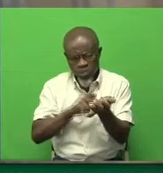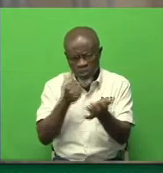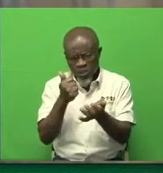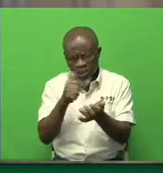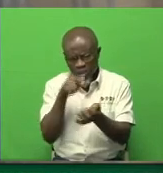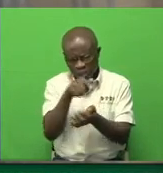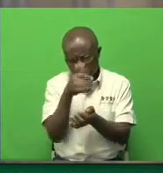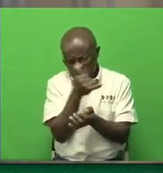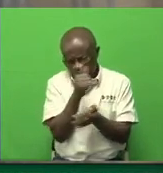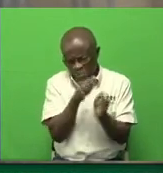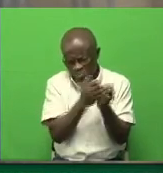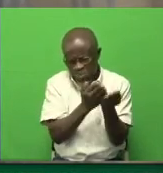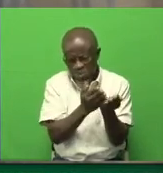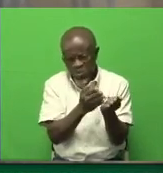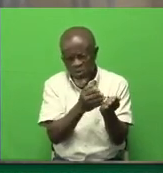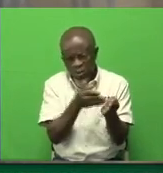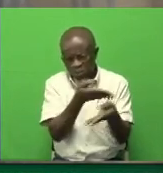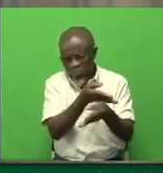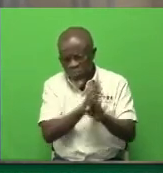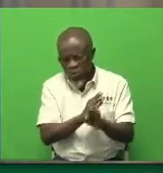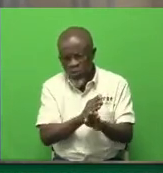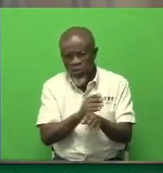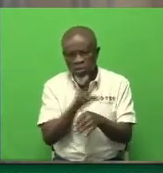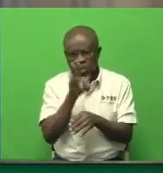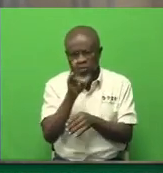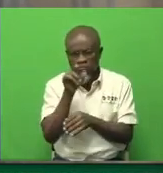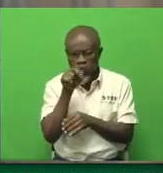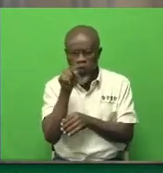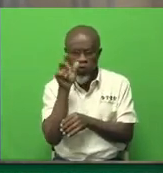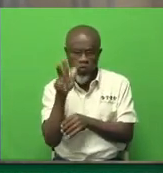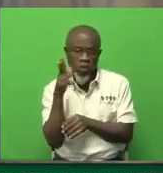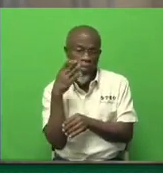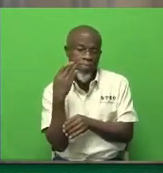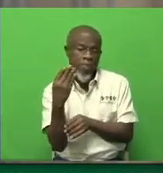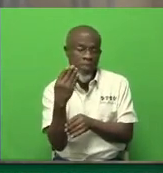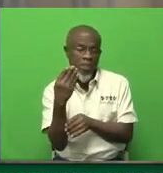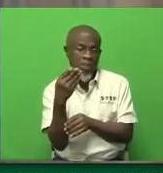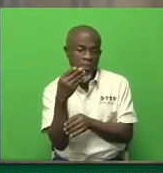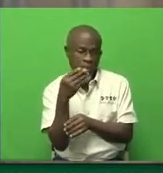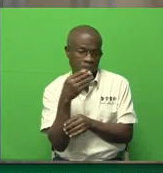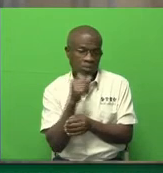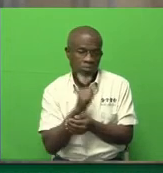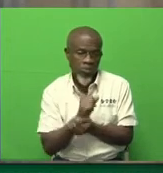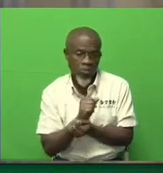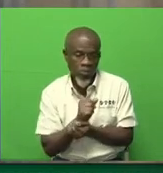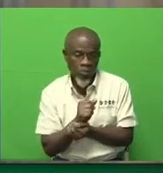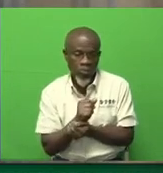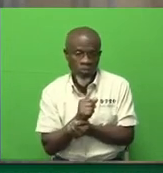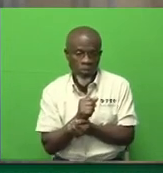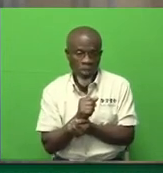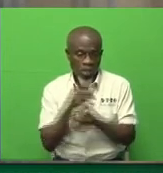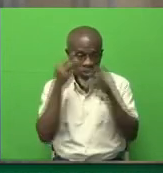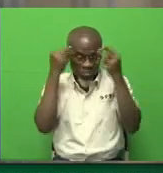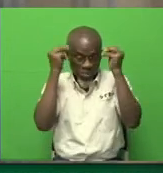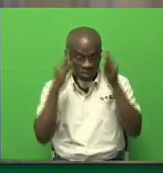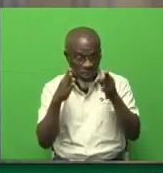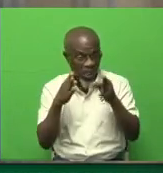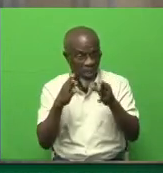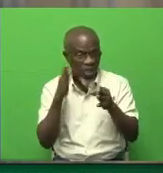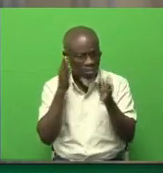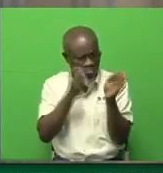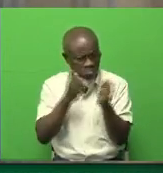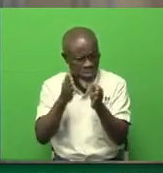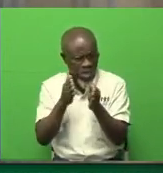borrowed 7.3 billion in fiscal 22. and guess what Minister plans to borrow